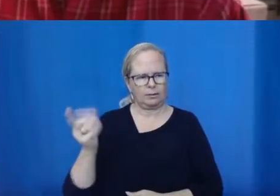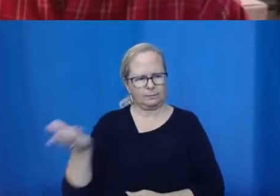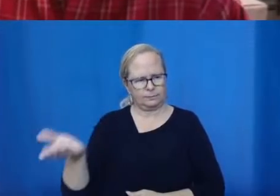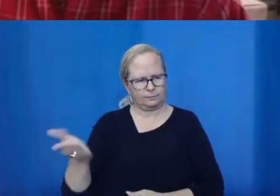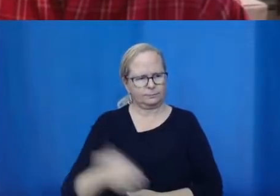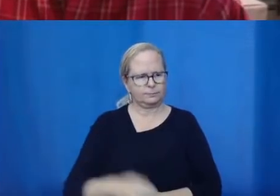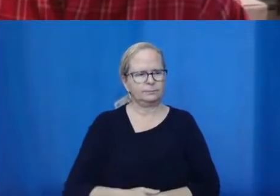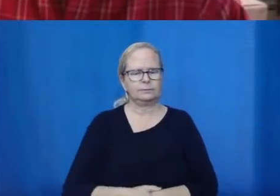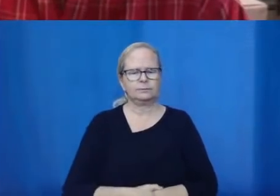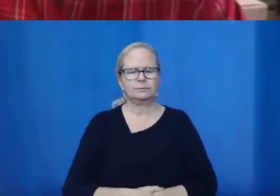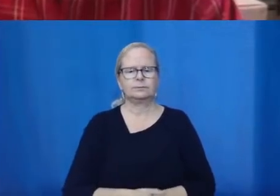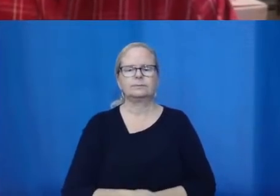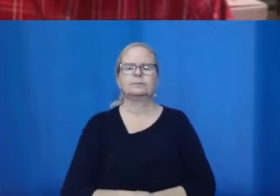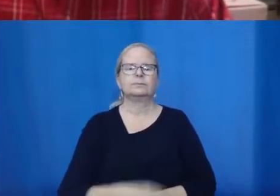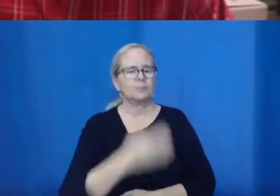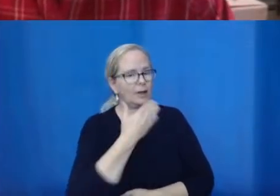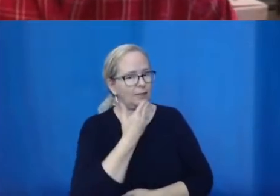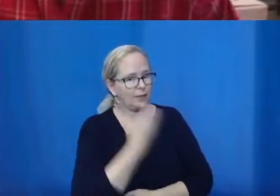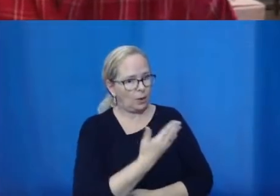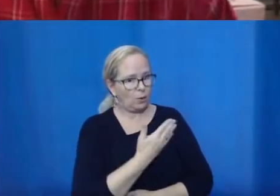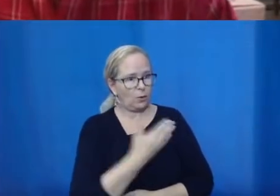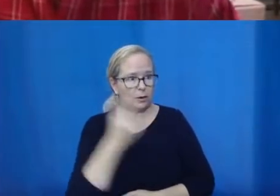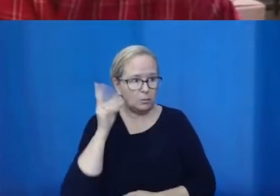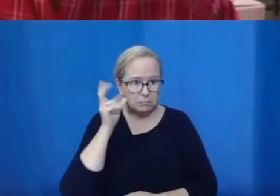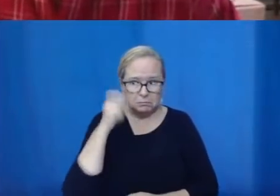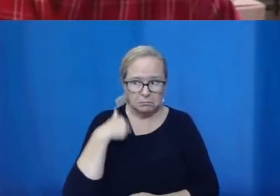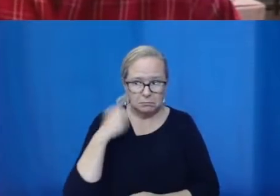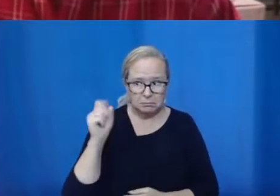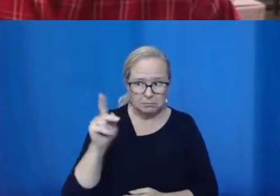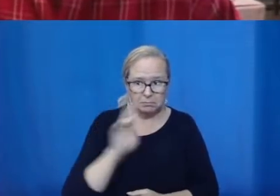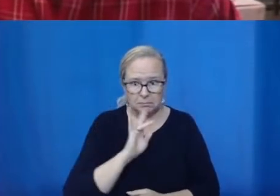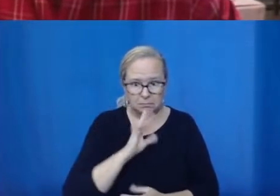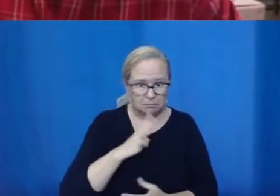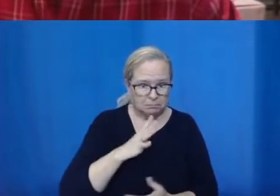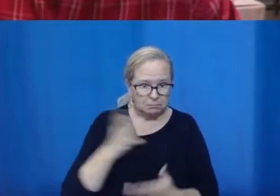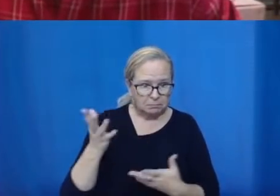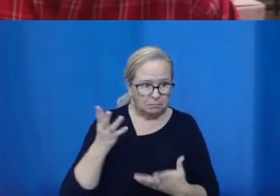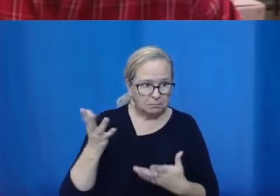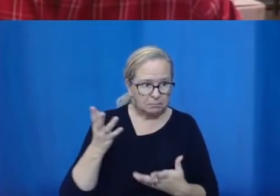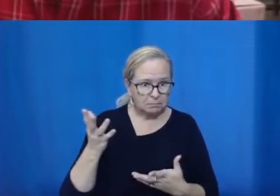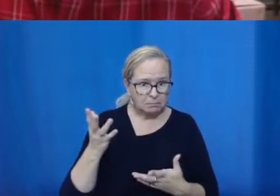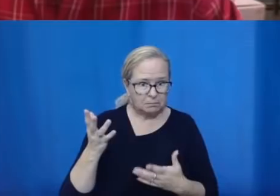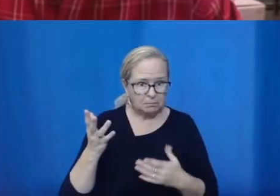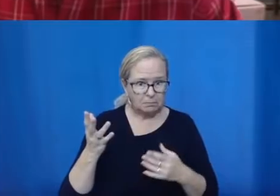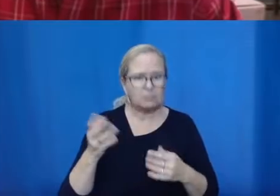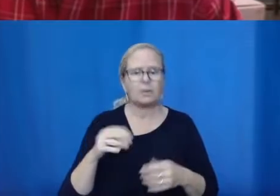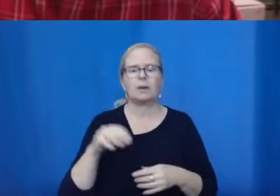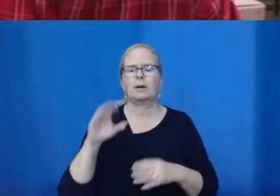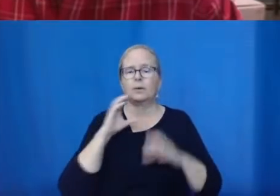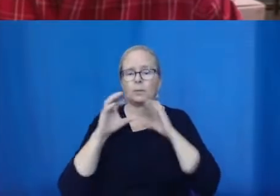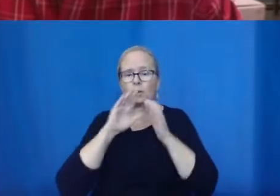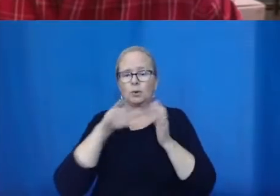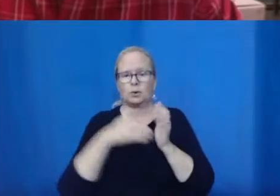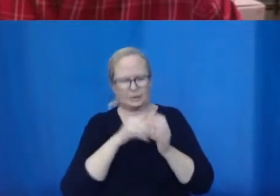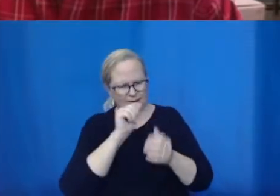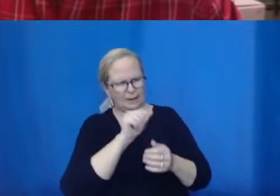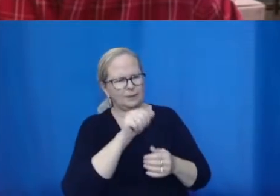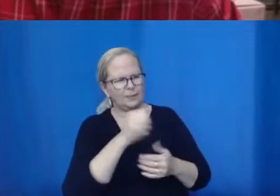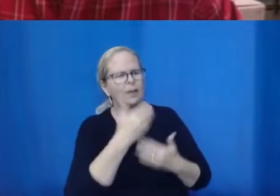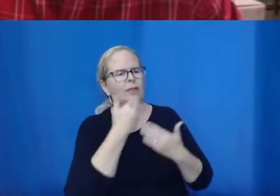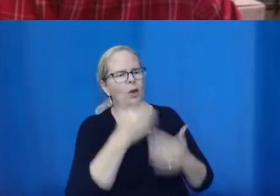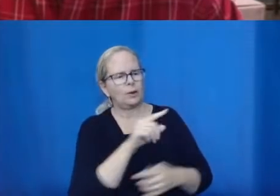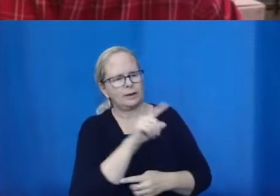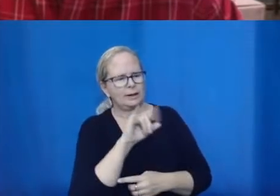Yes, we can. Thank you very much for joining us again today. I am very happy to have you with us. A lot of you at home will recognize